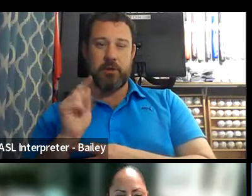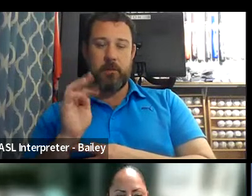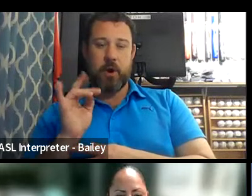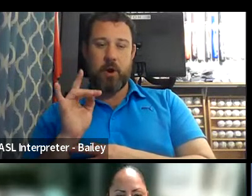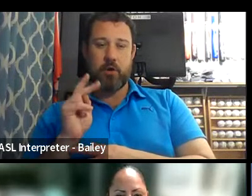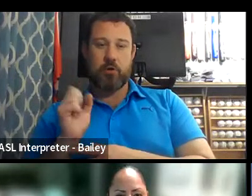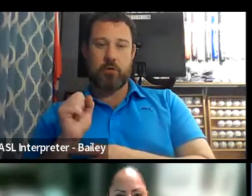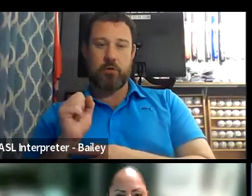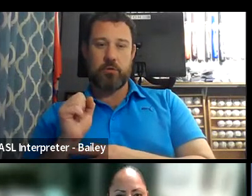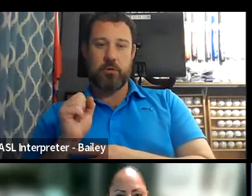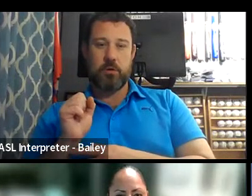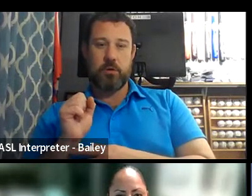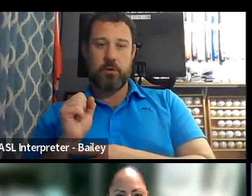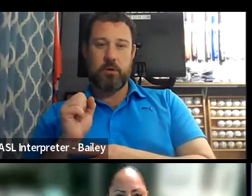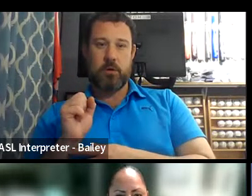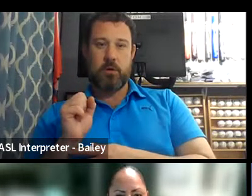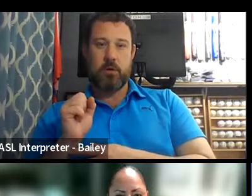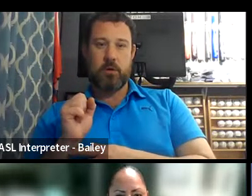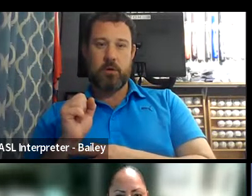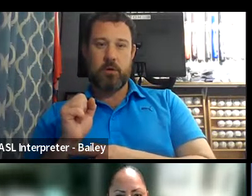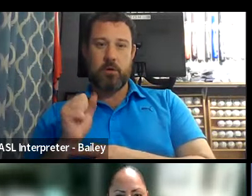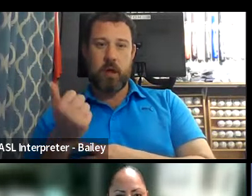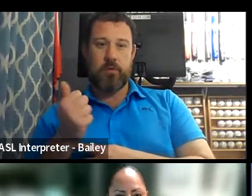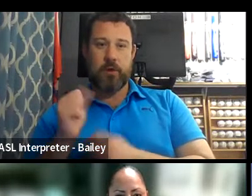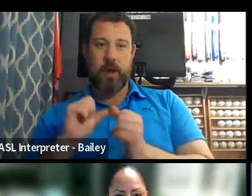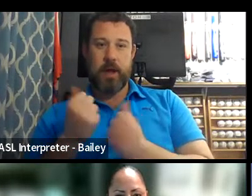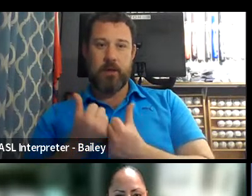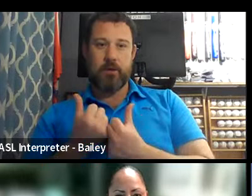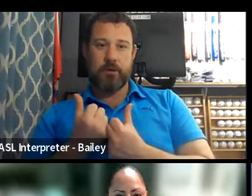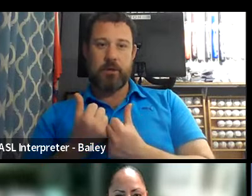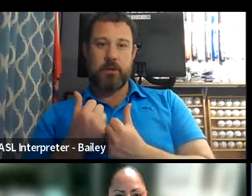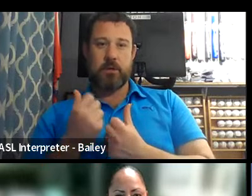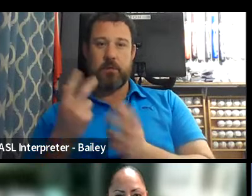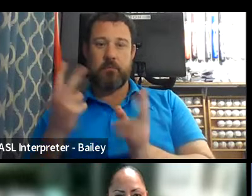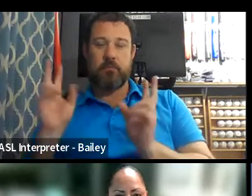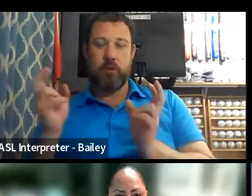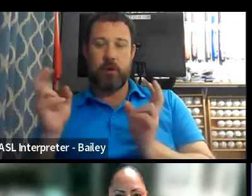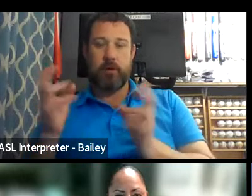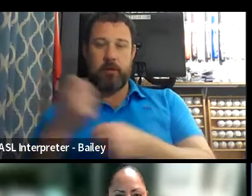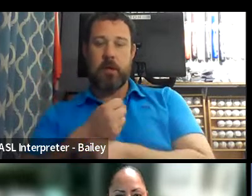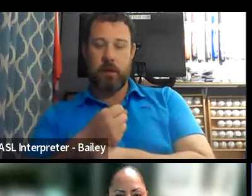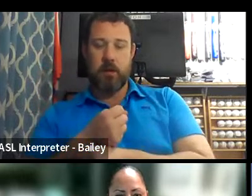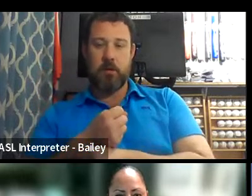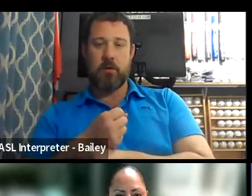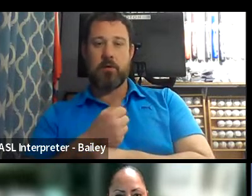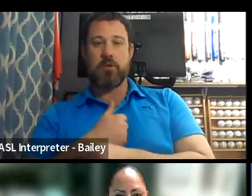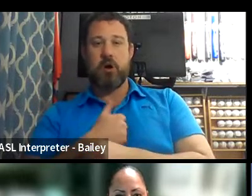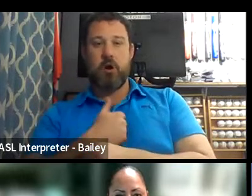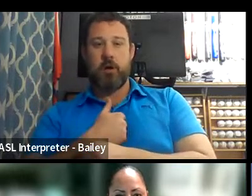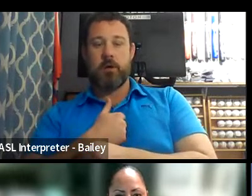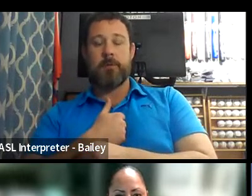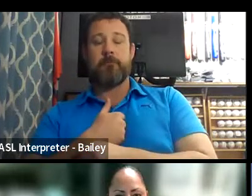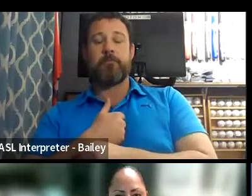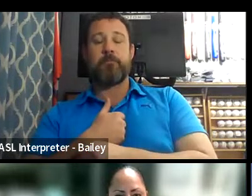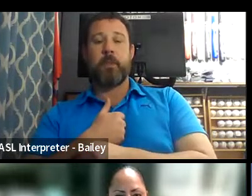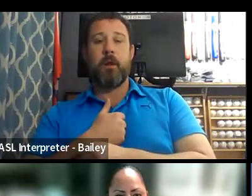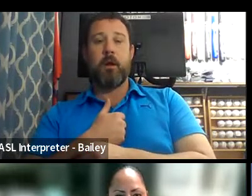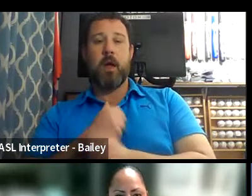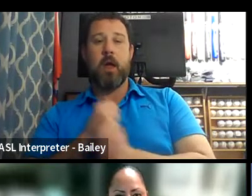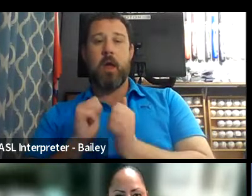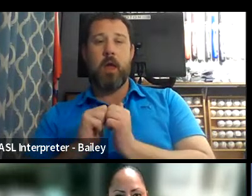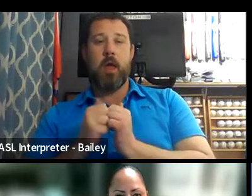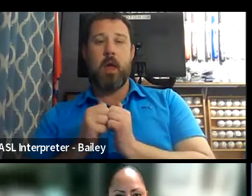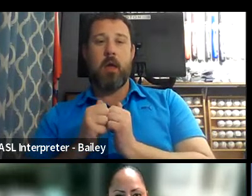chat. How are other community agencies, I'm abbreviating, sorry, Dr. Burns, how are